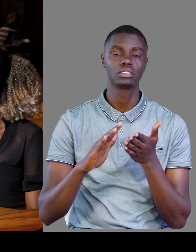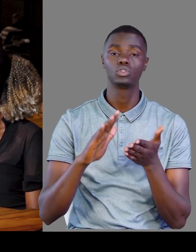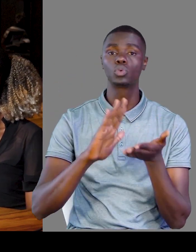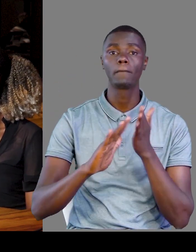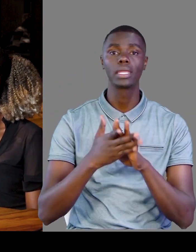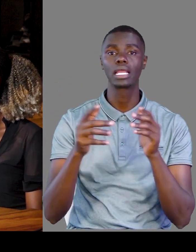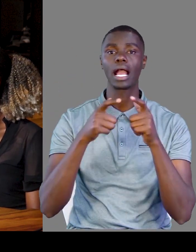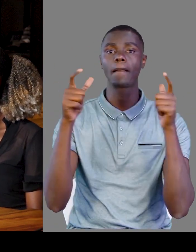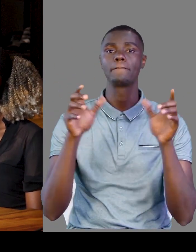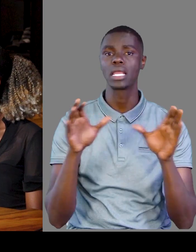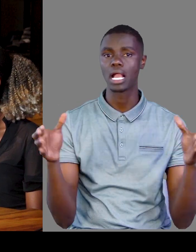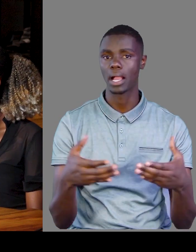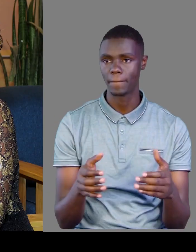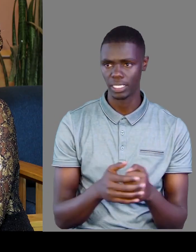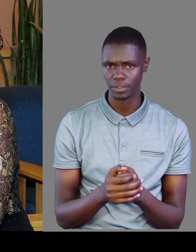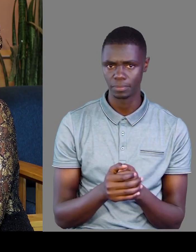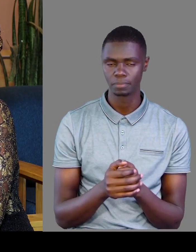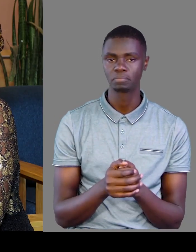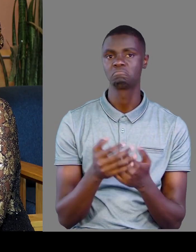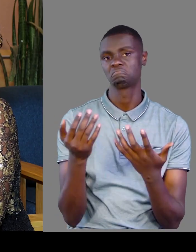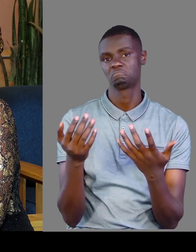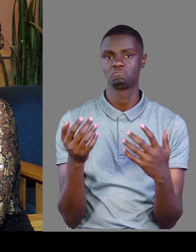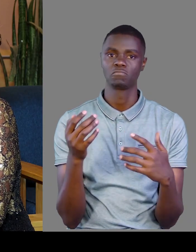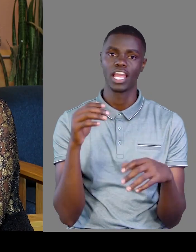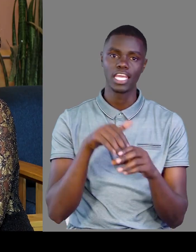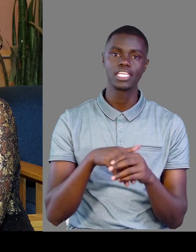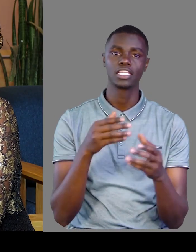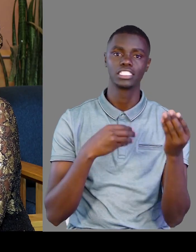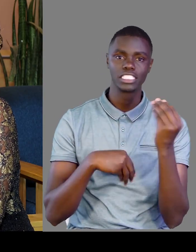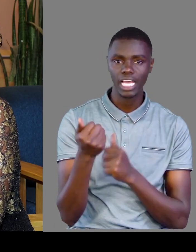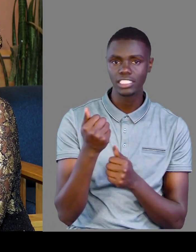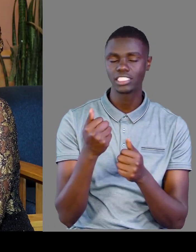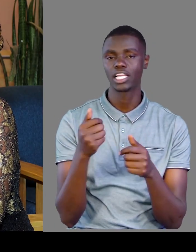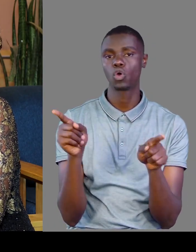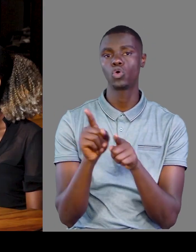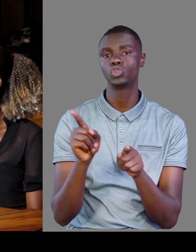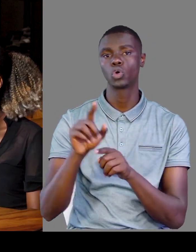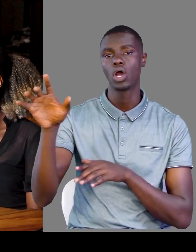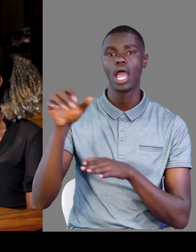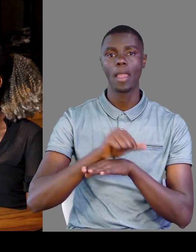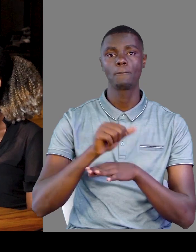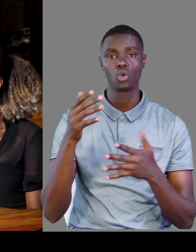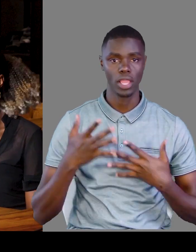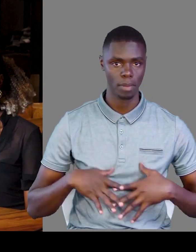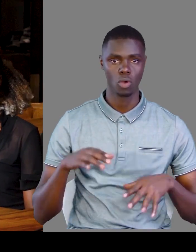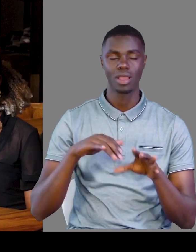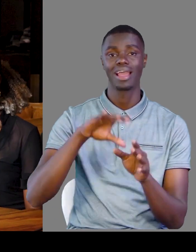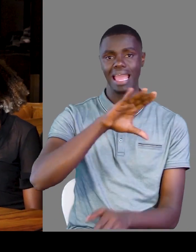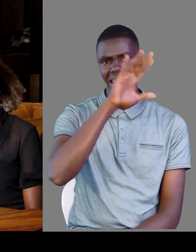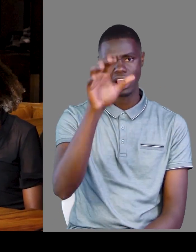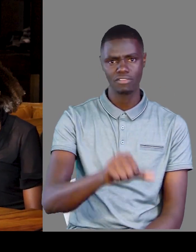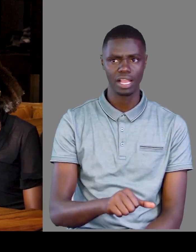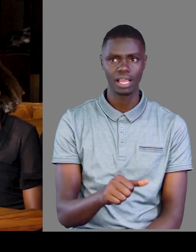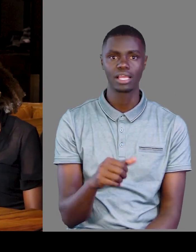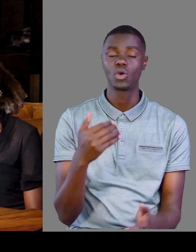in the company in the world, like in terms of sales, in terms of number of employee. Because what I saw in